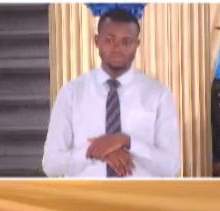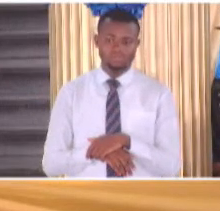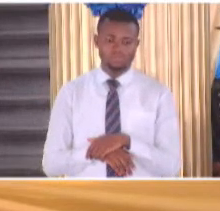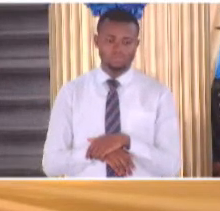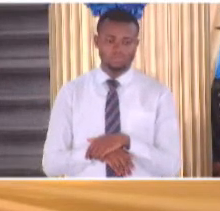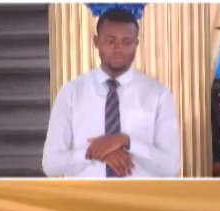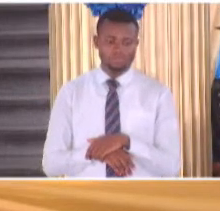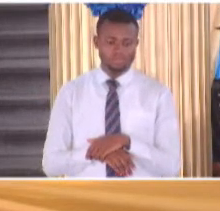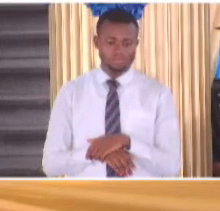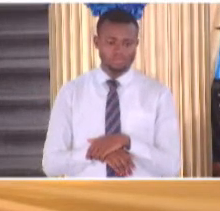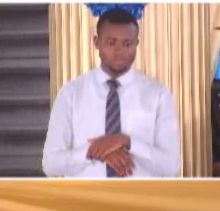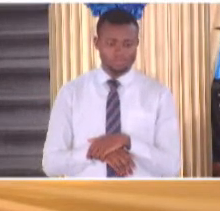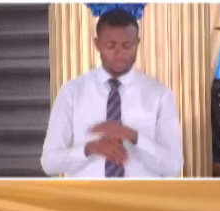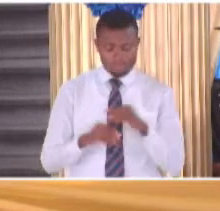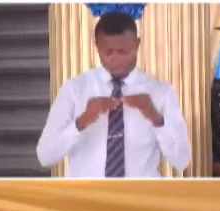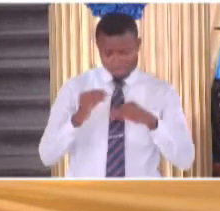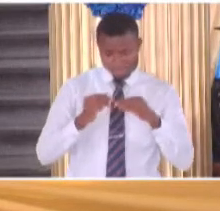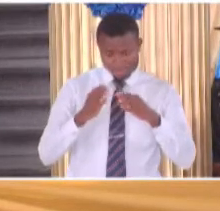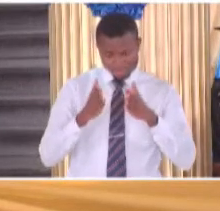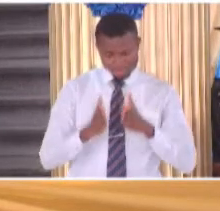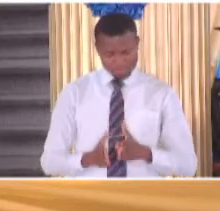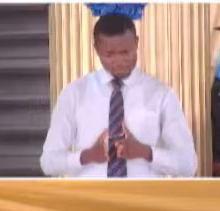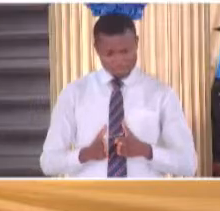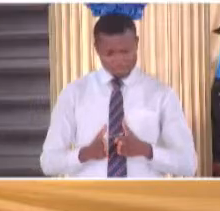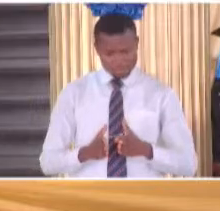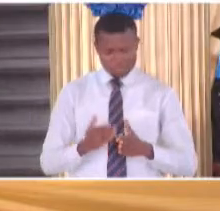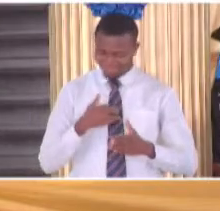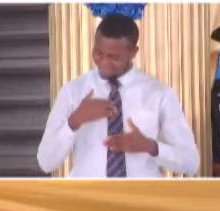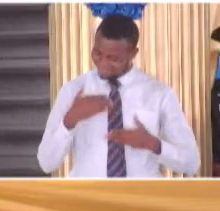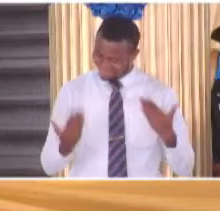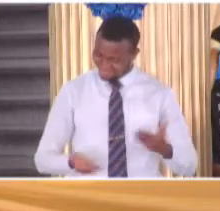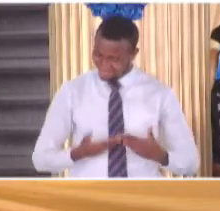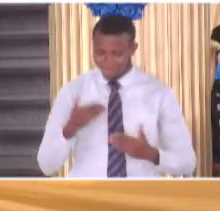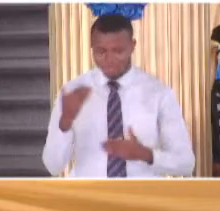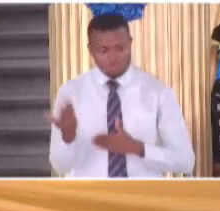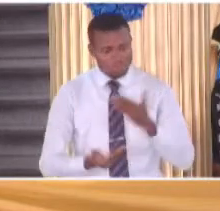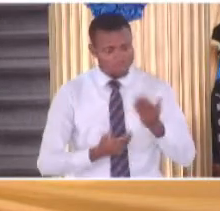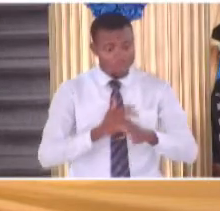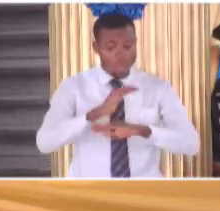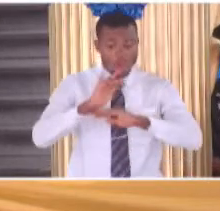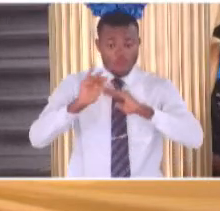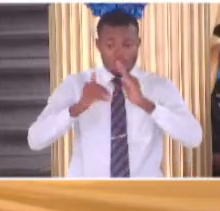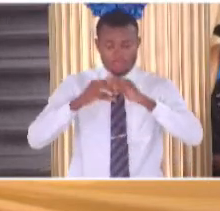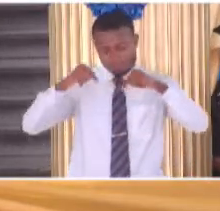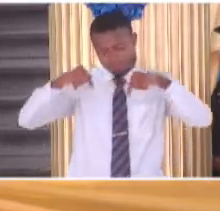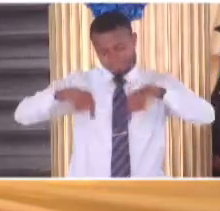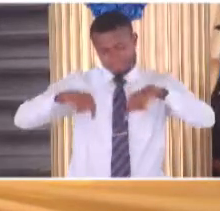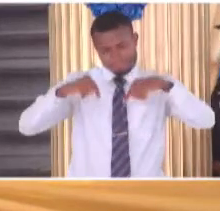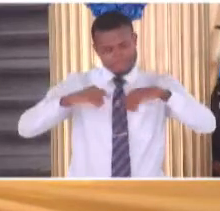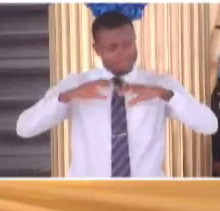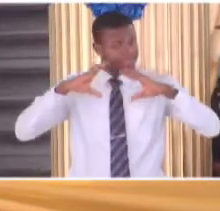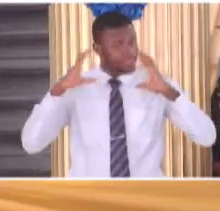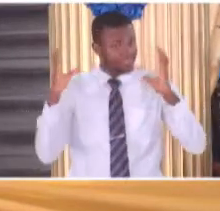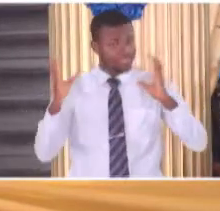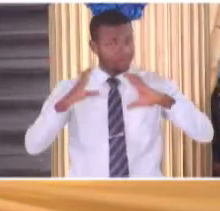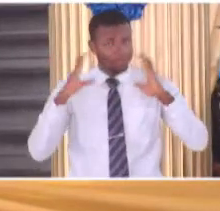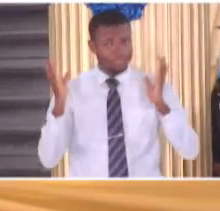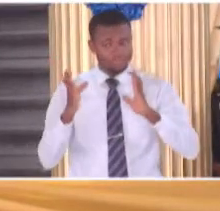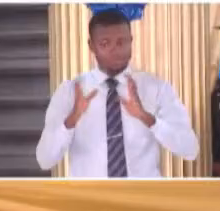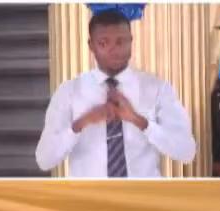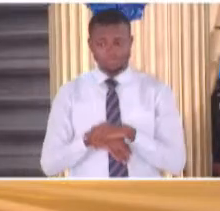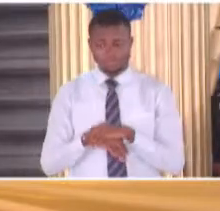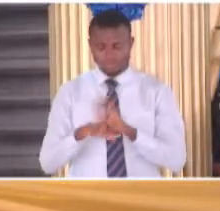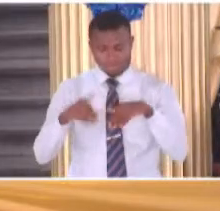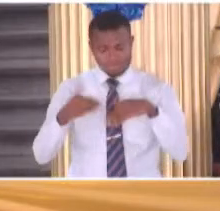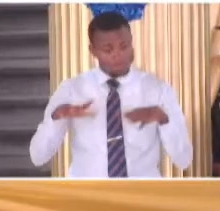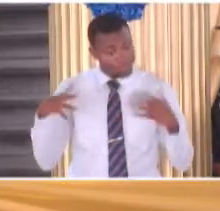On behalf of management, I'm delighted to welcome all of you to this ceremony